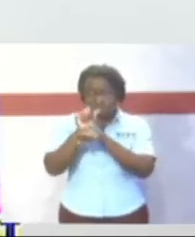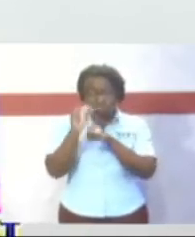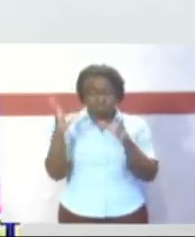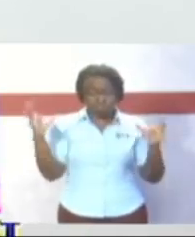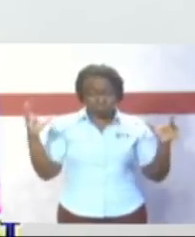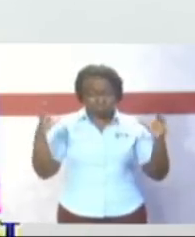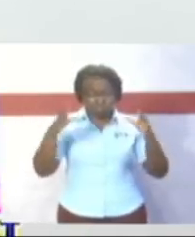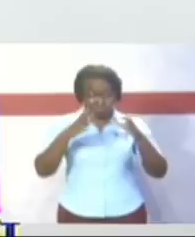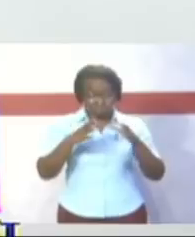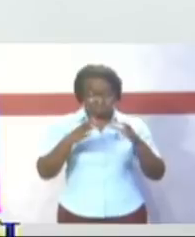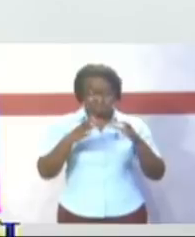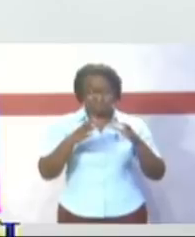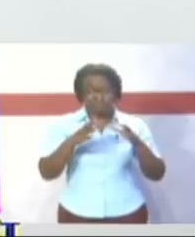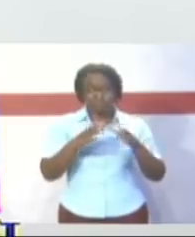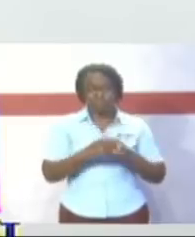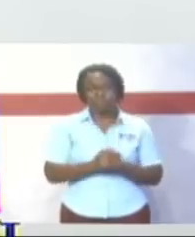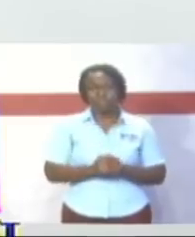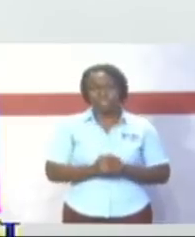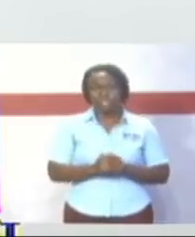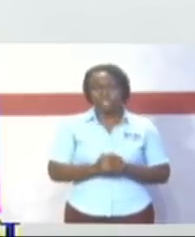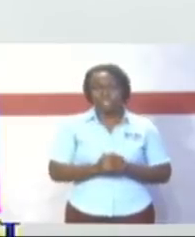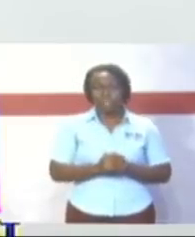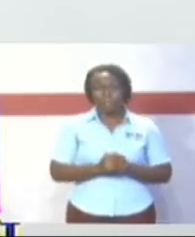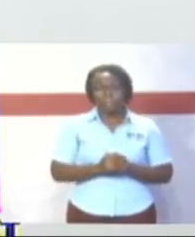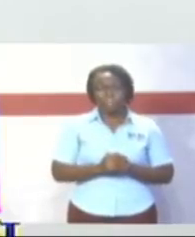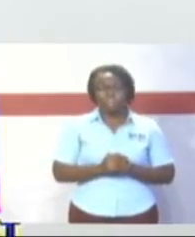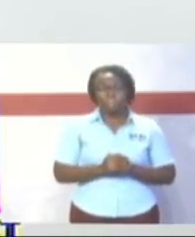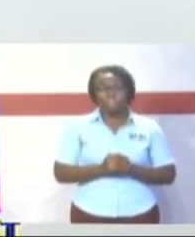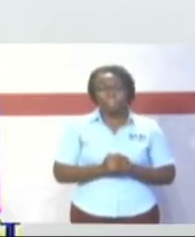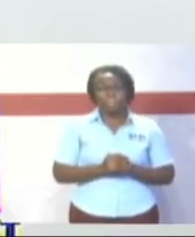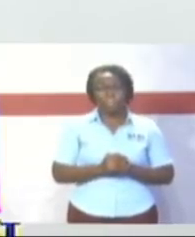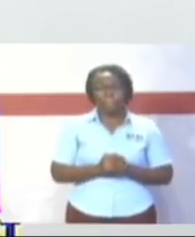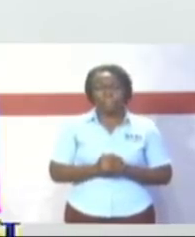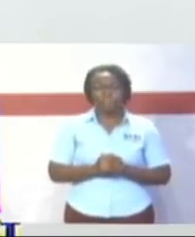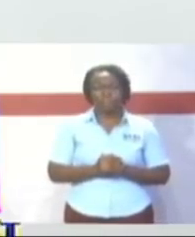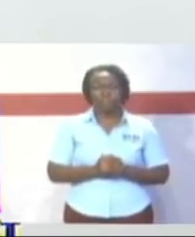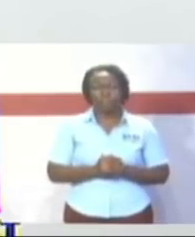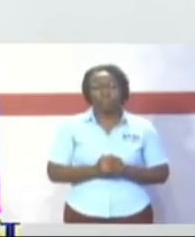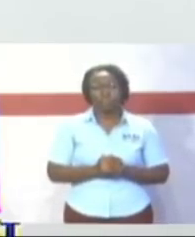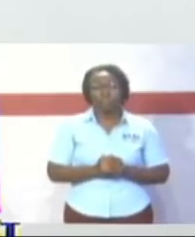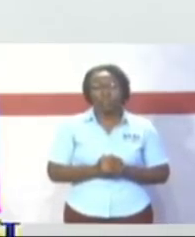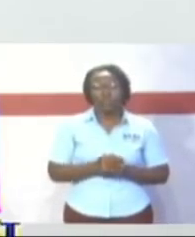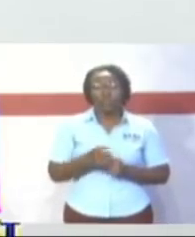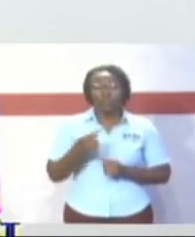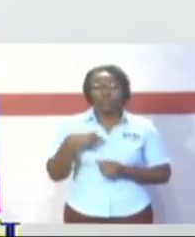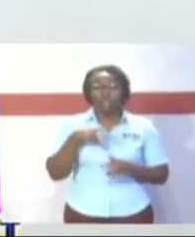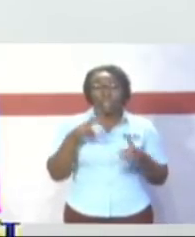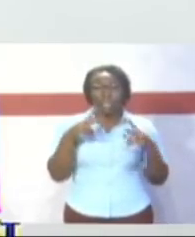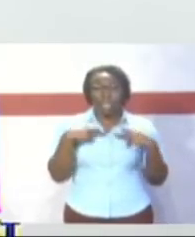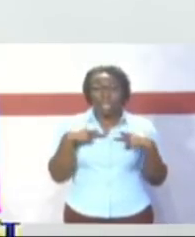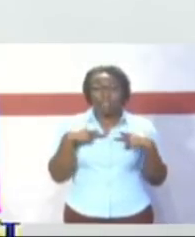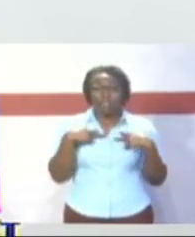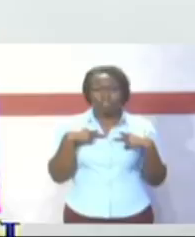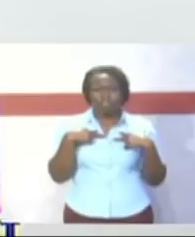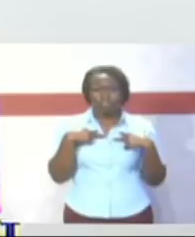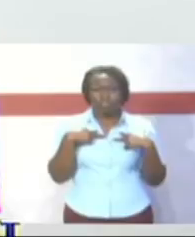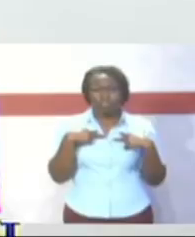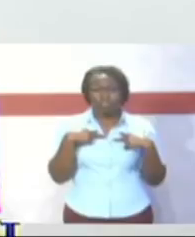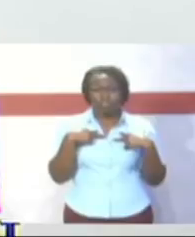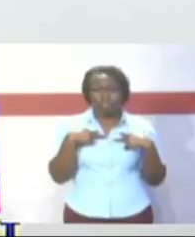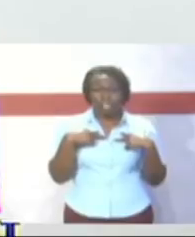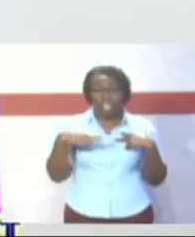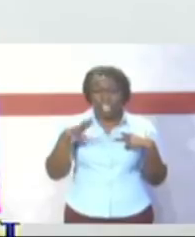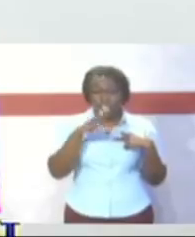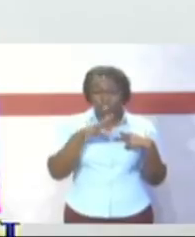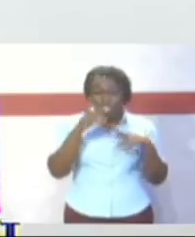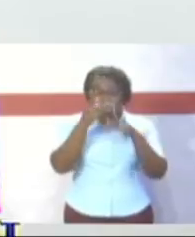Grande Hospital, which is one of our areas that focuses on secondary care. But we also have our two primary care areas. Those are St.